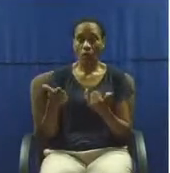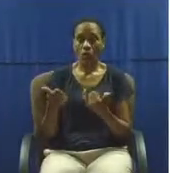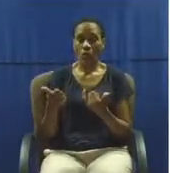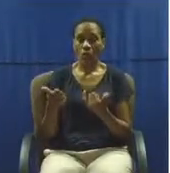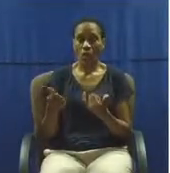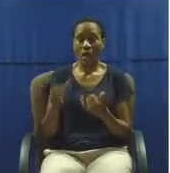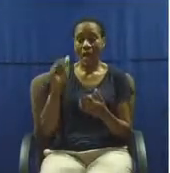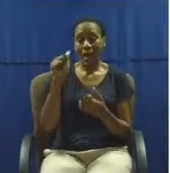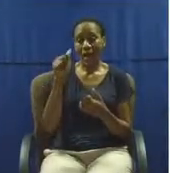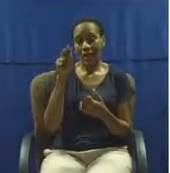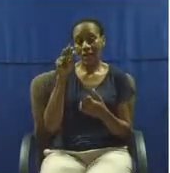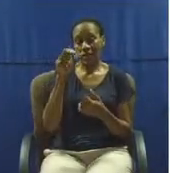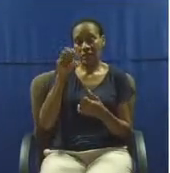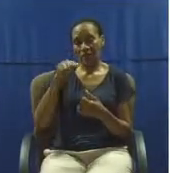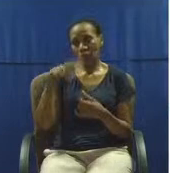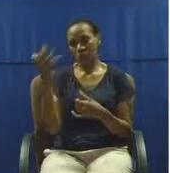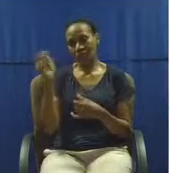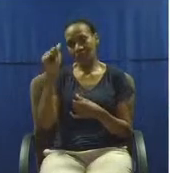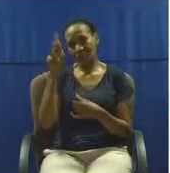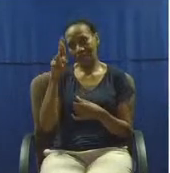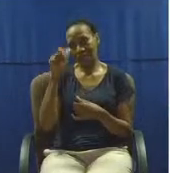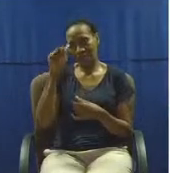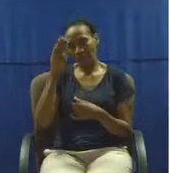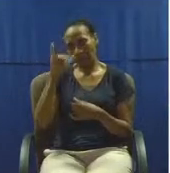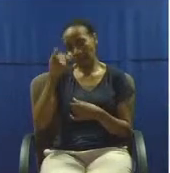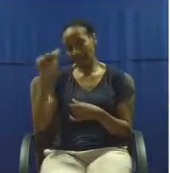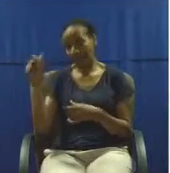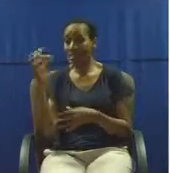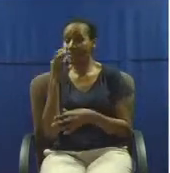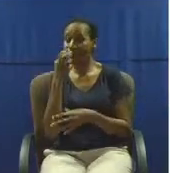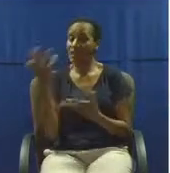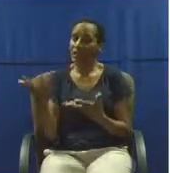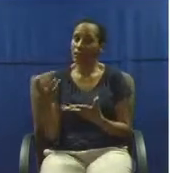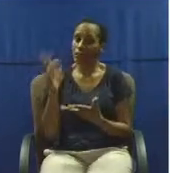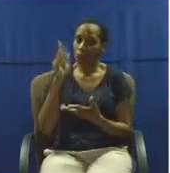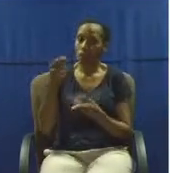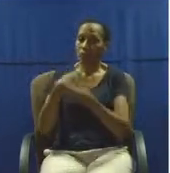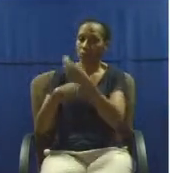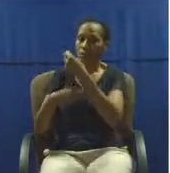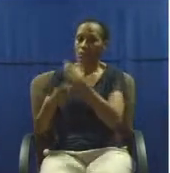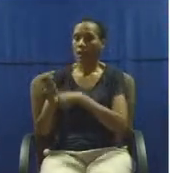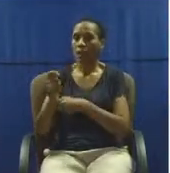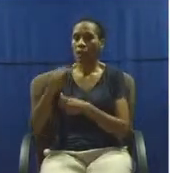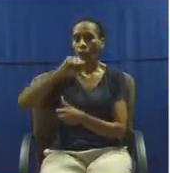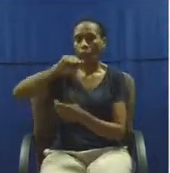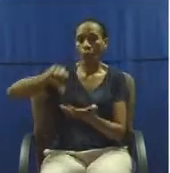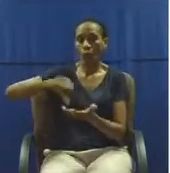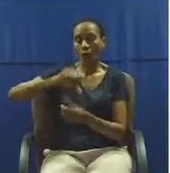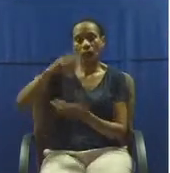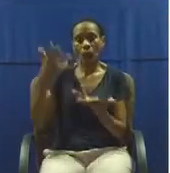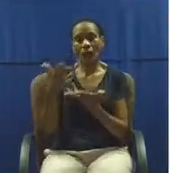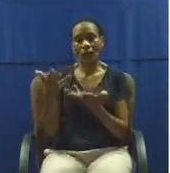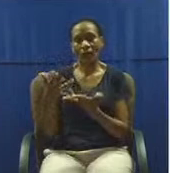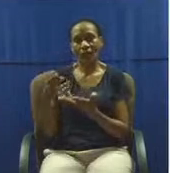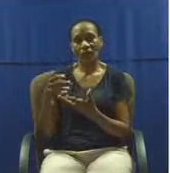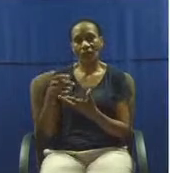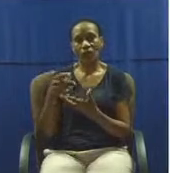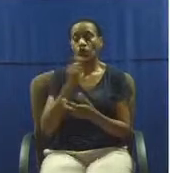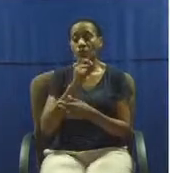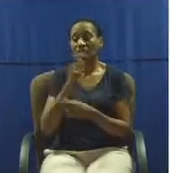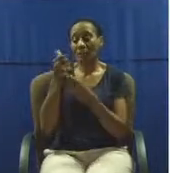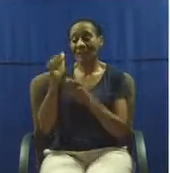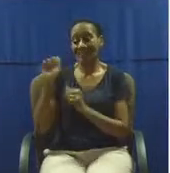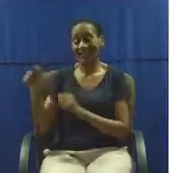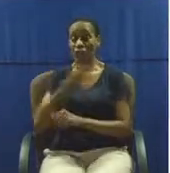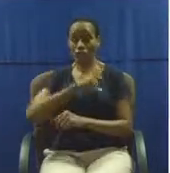Saudi Arabia, have expressed their desire to sell their oil in Chinese yuan. It will be interesting